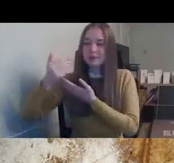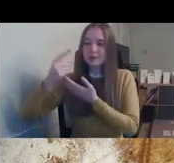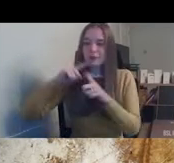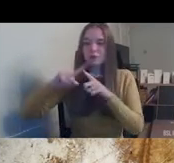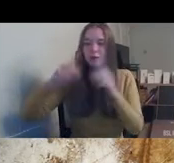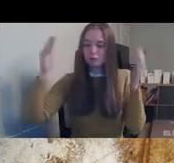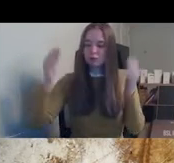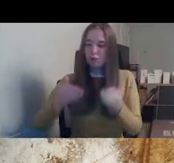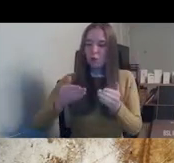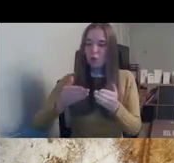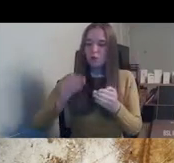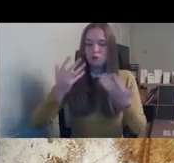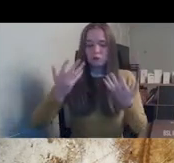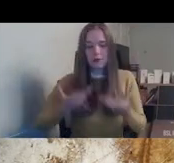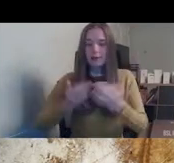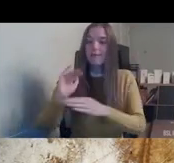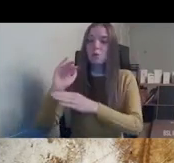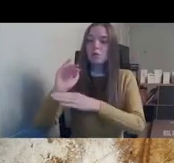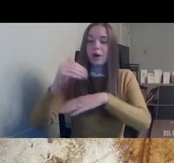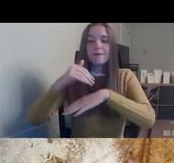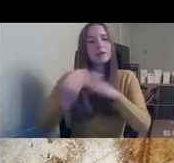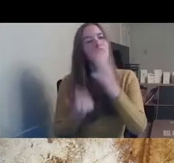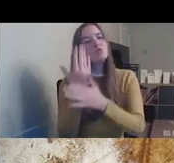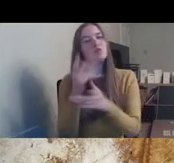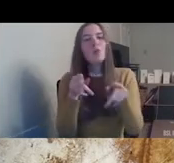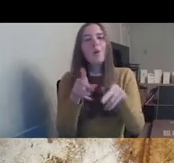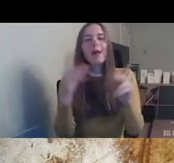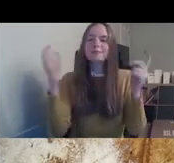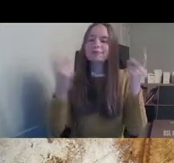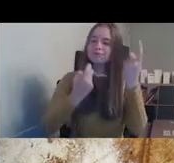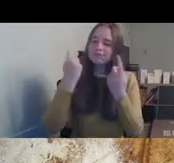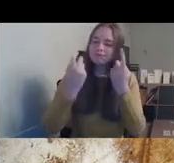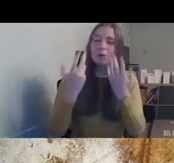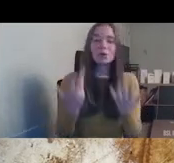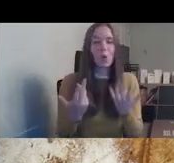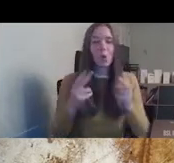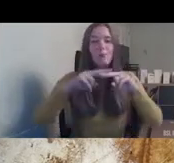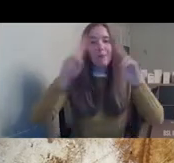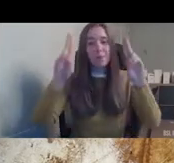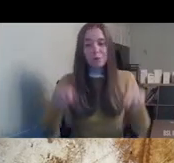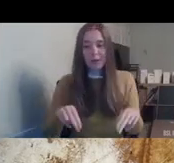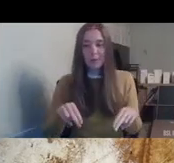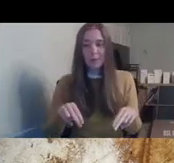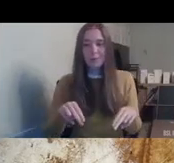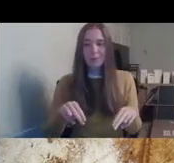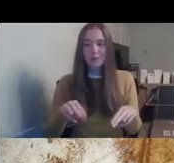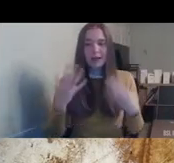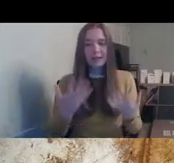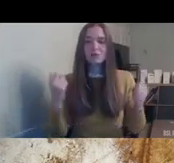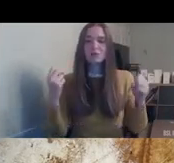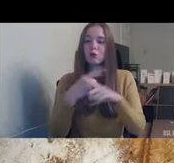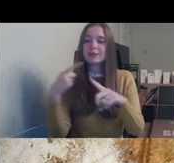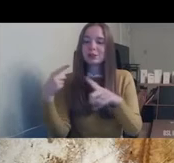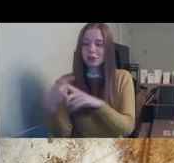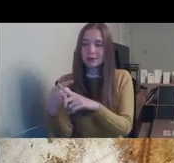and future, effect, in, in a new light. And so the museum is, is sort of cut in cross sections. It's